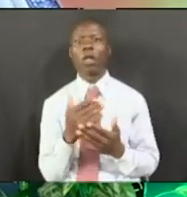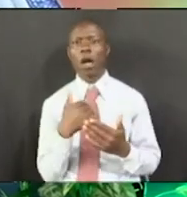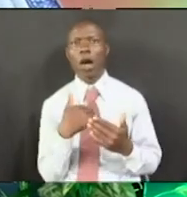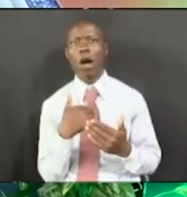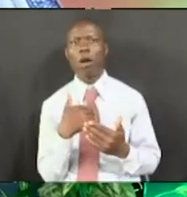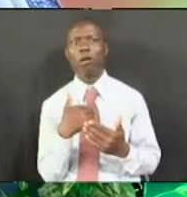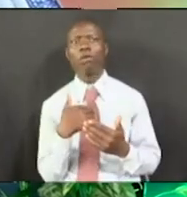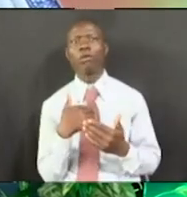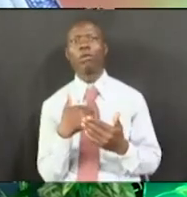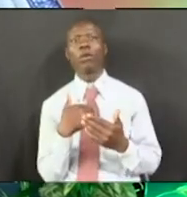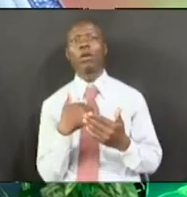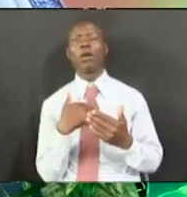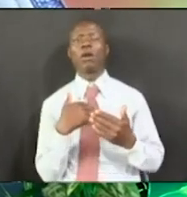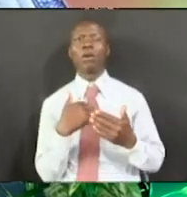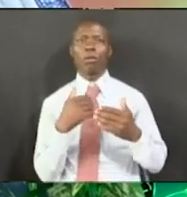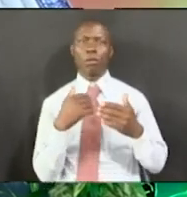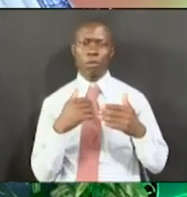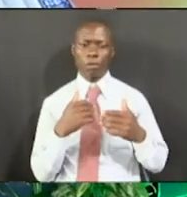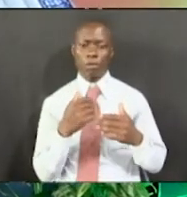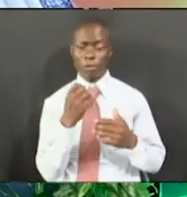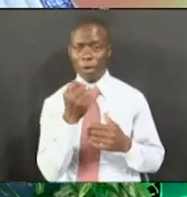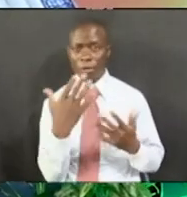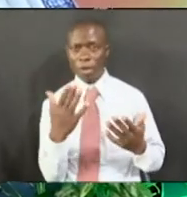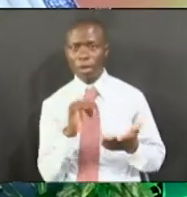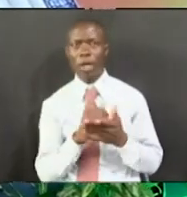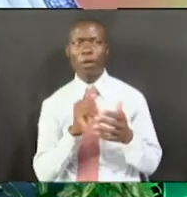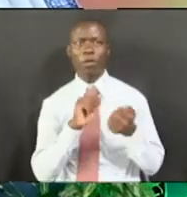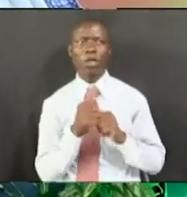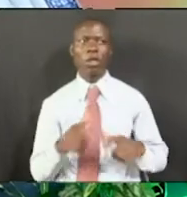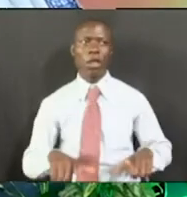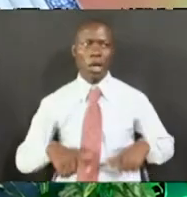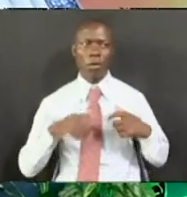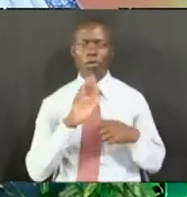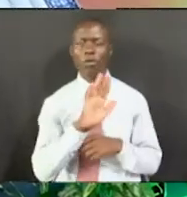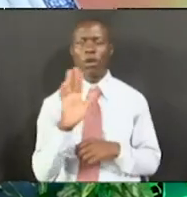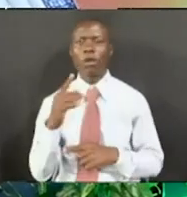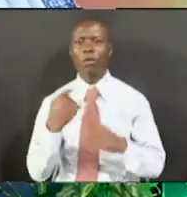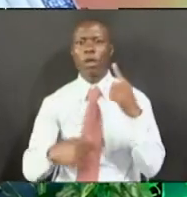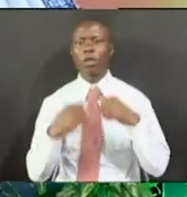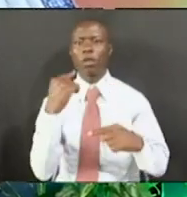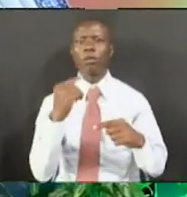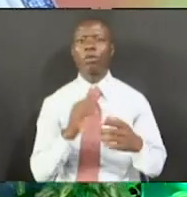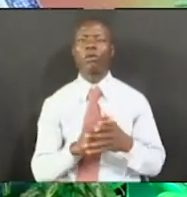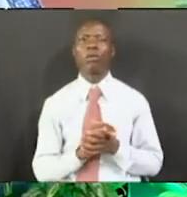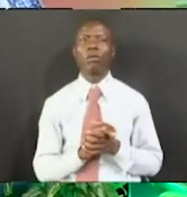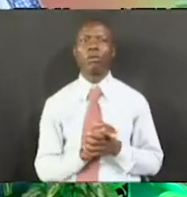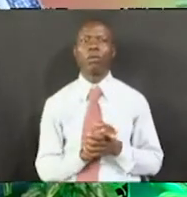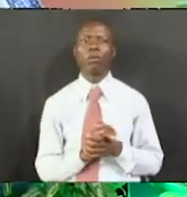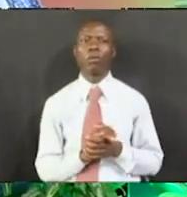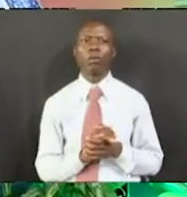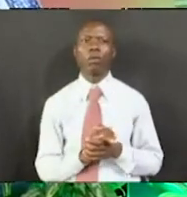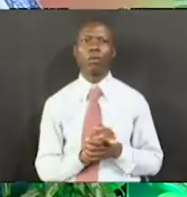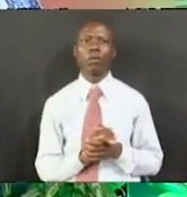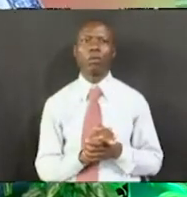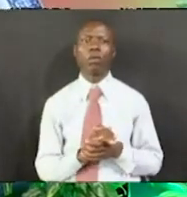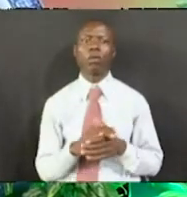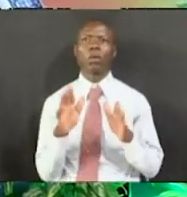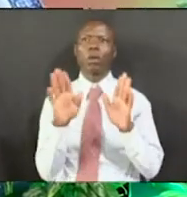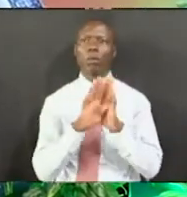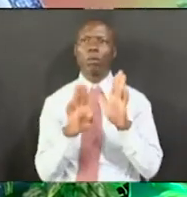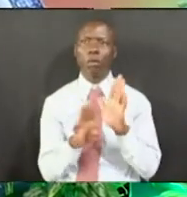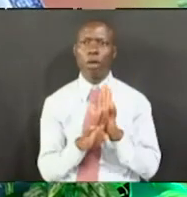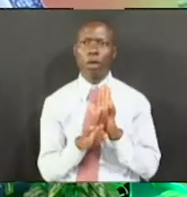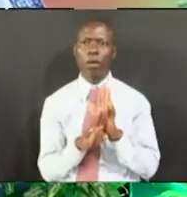the life of Sam Shamgar on how to become a champion. The Bible